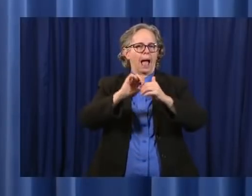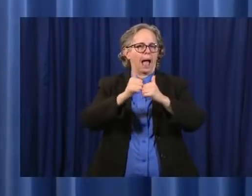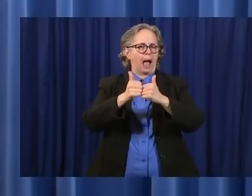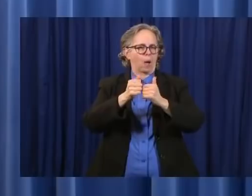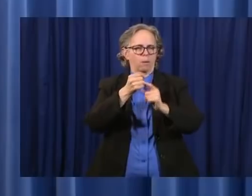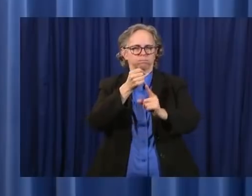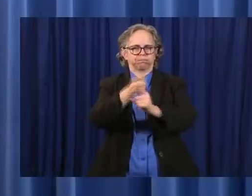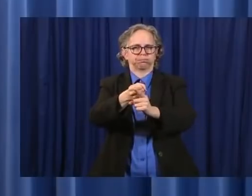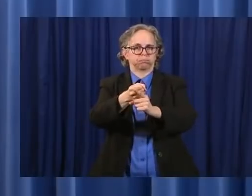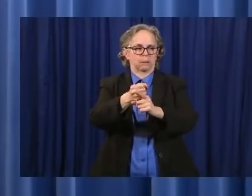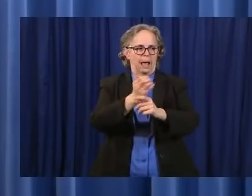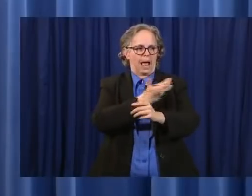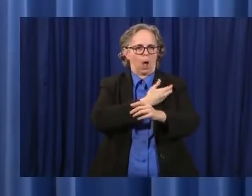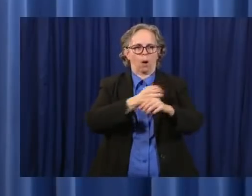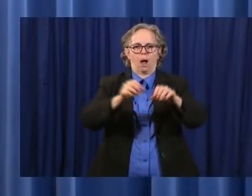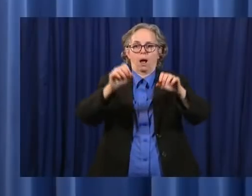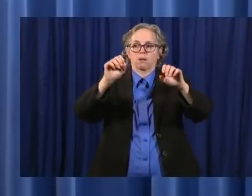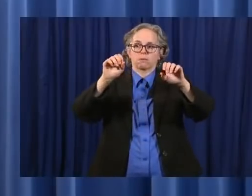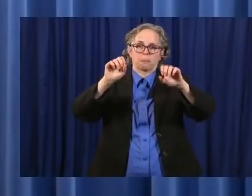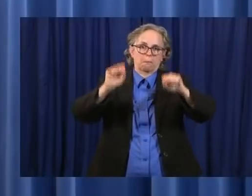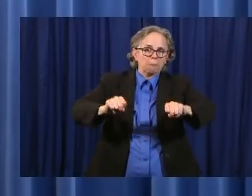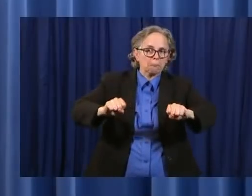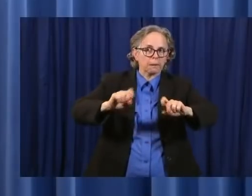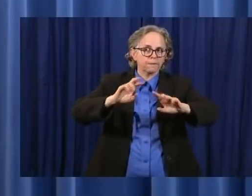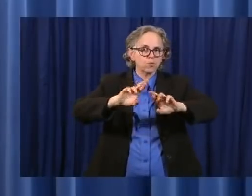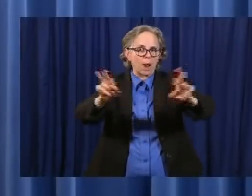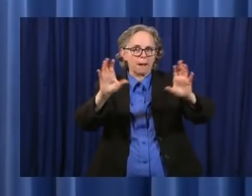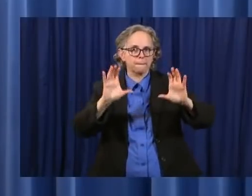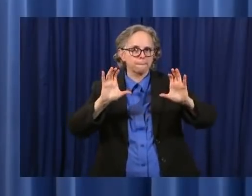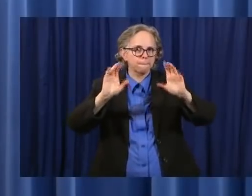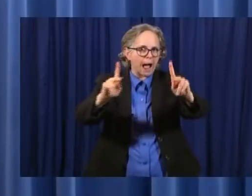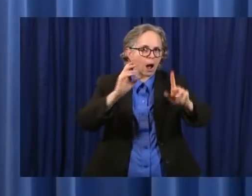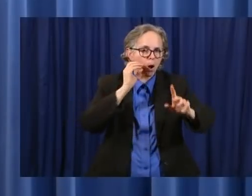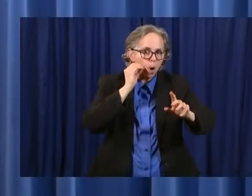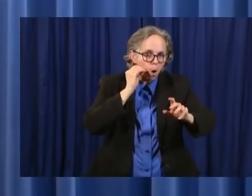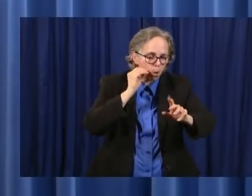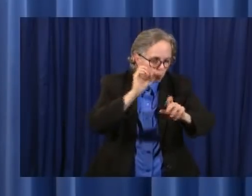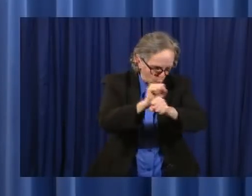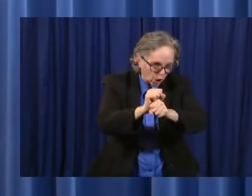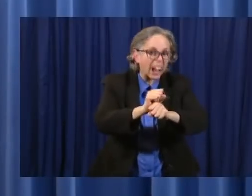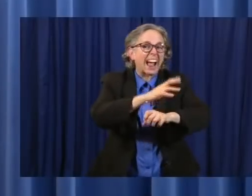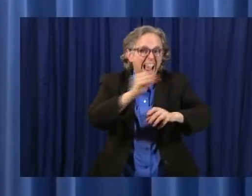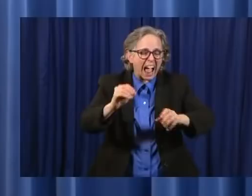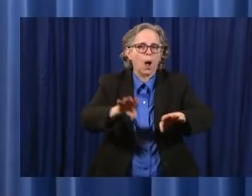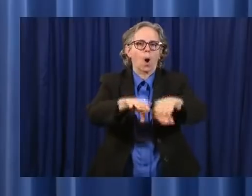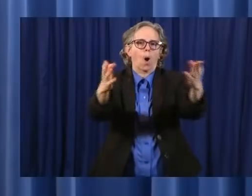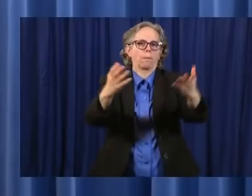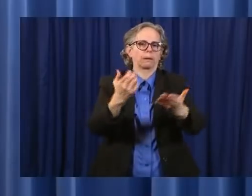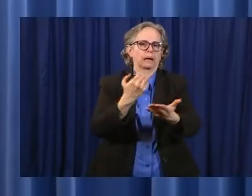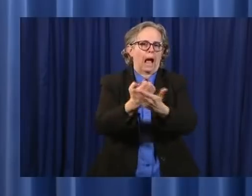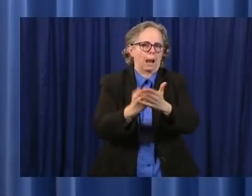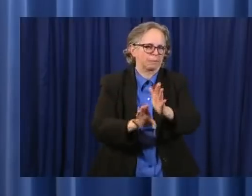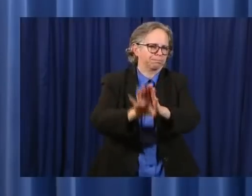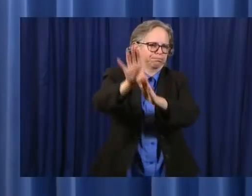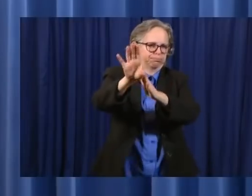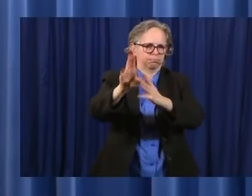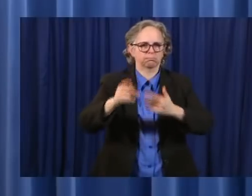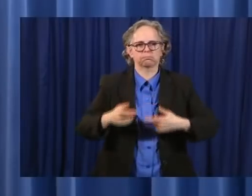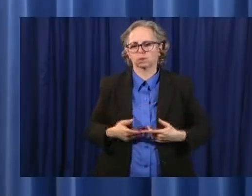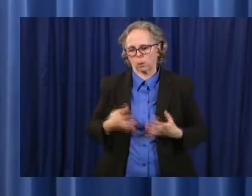moving. So the decision has been made. I've made the decision to have the stay-at-home